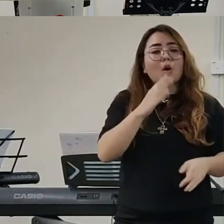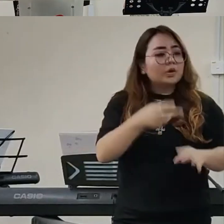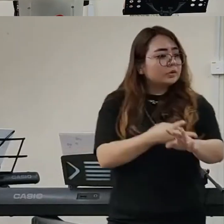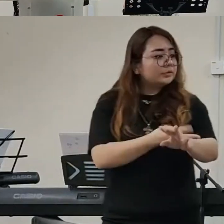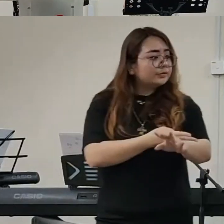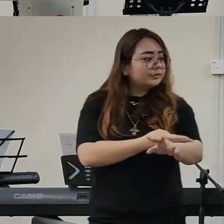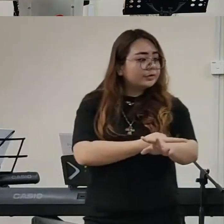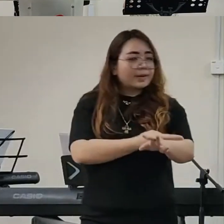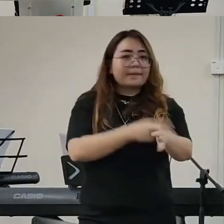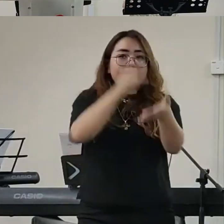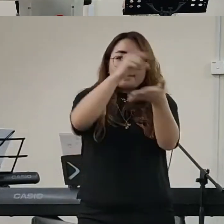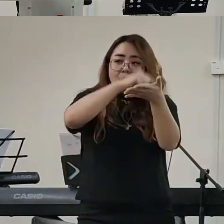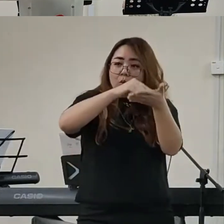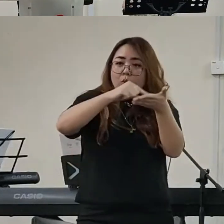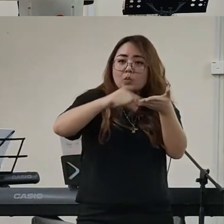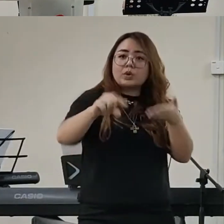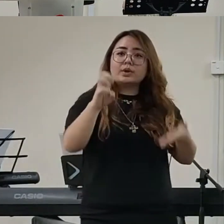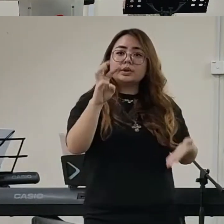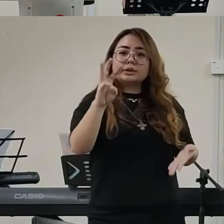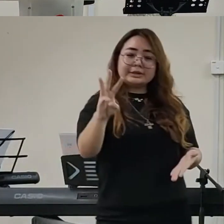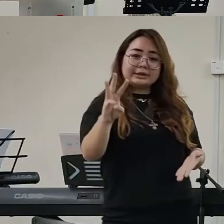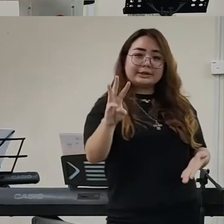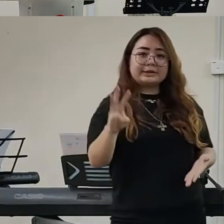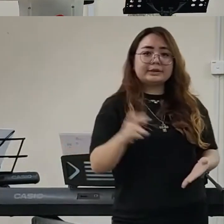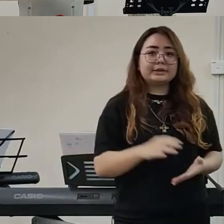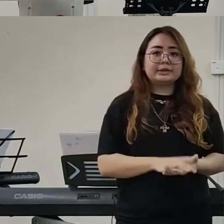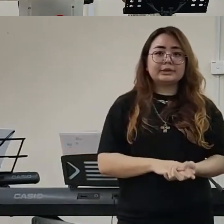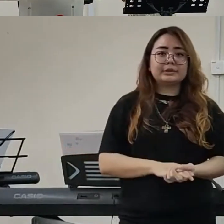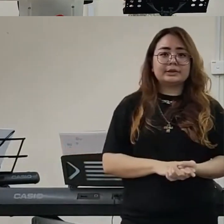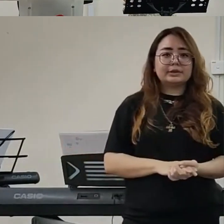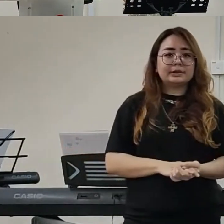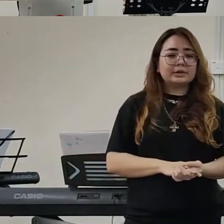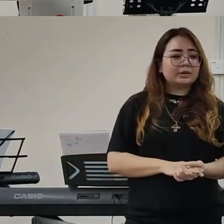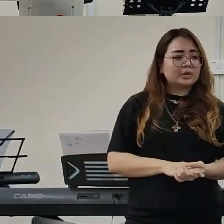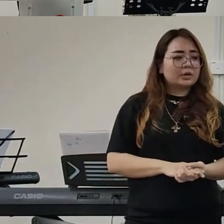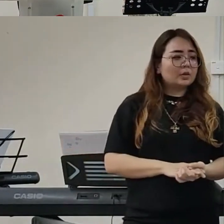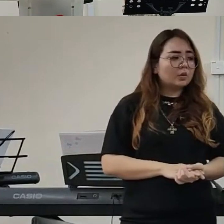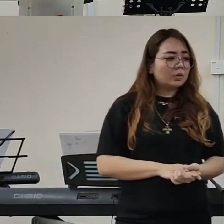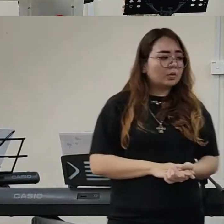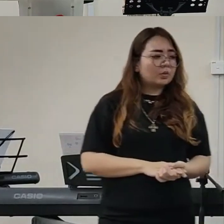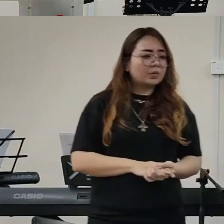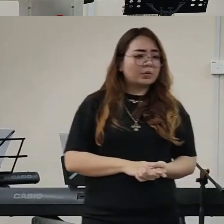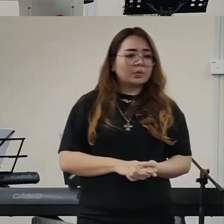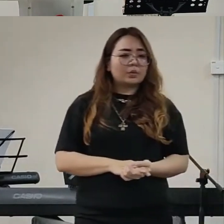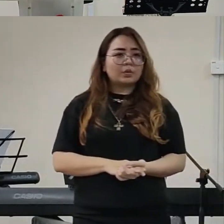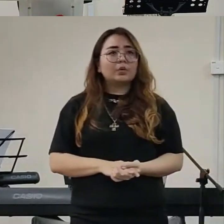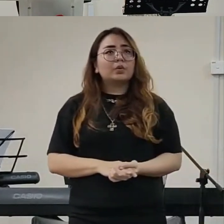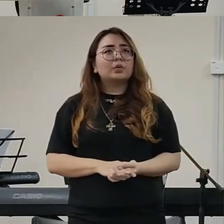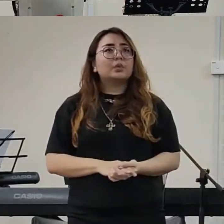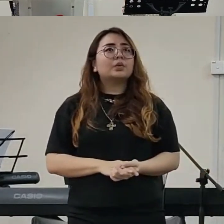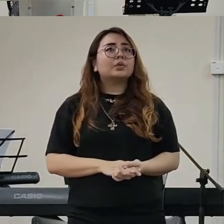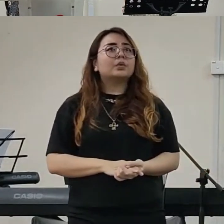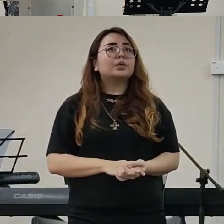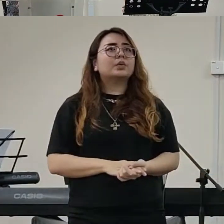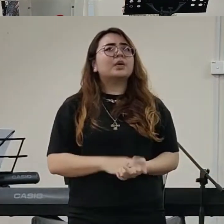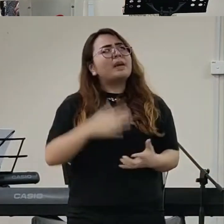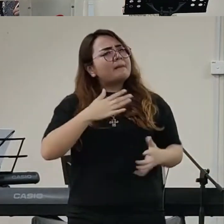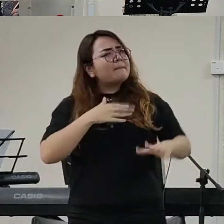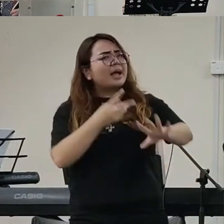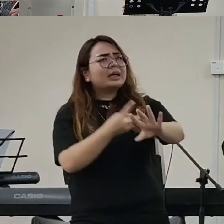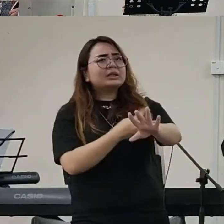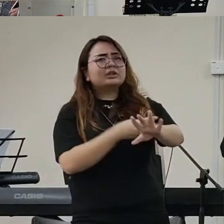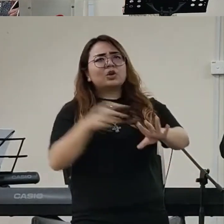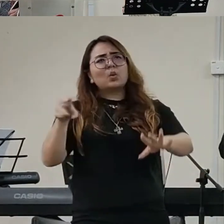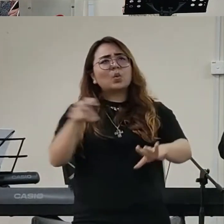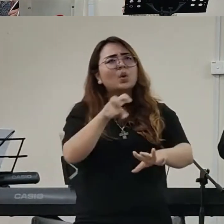6.Verse 6 says, My sheep wandered through all the mountains and on every high hill. Yes, my